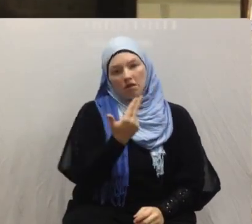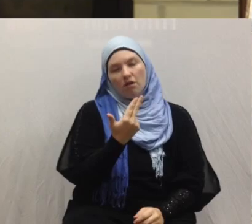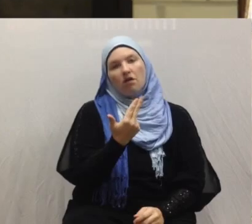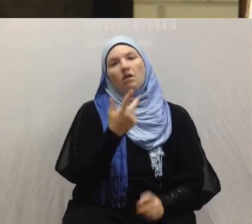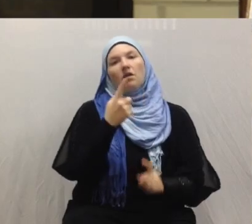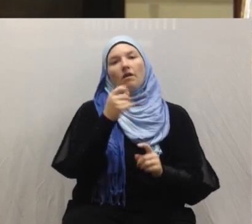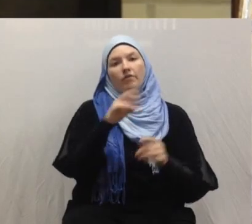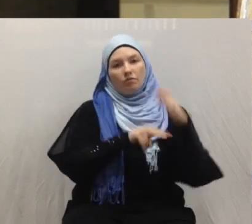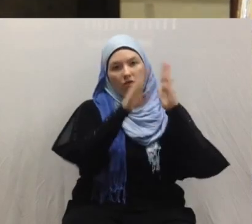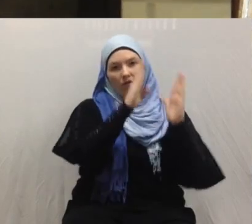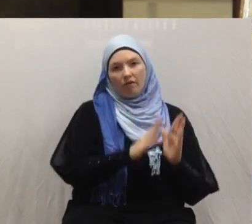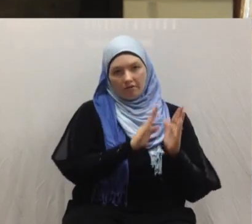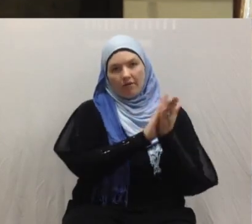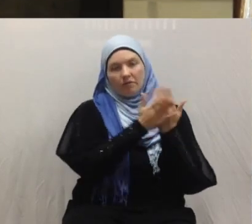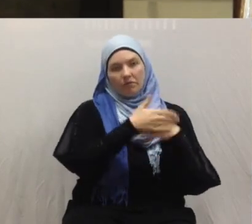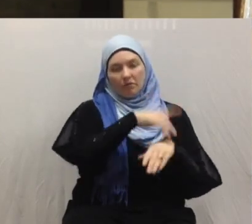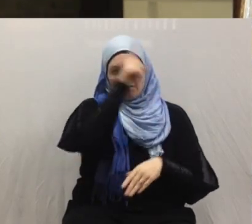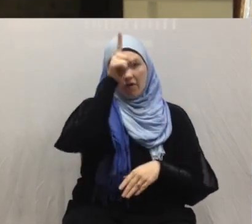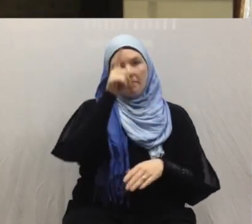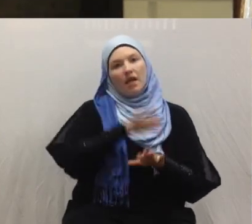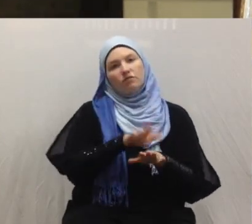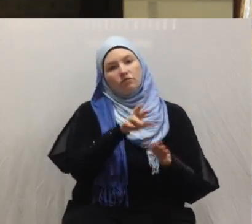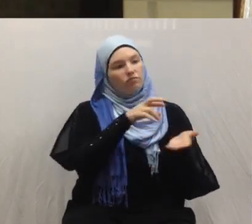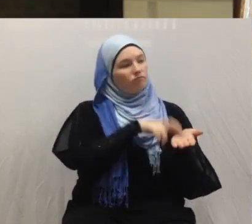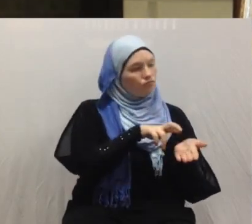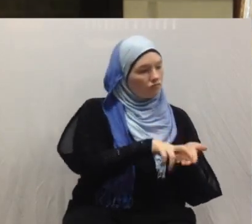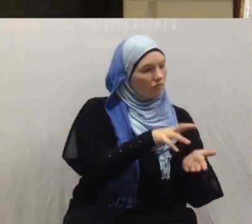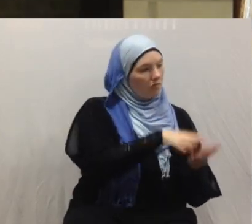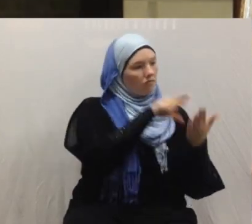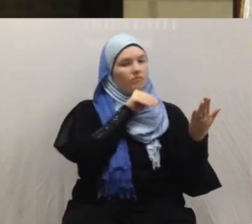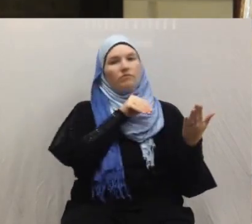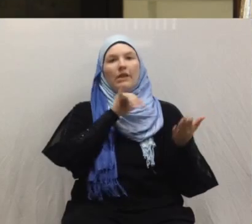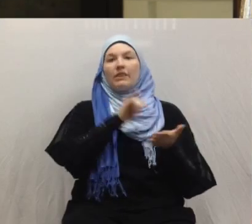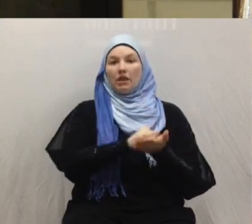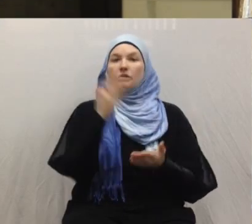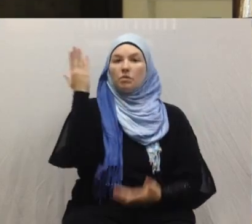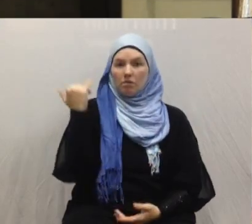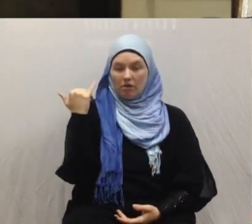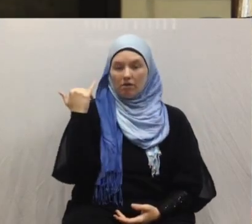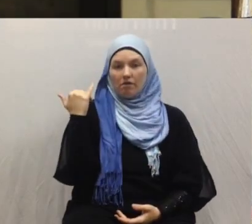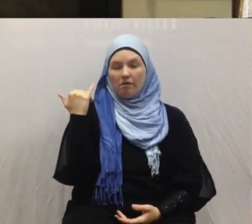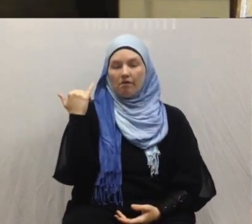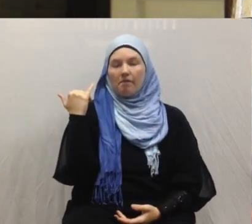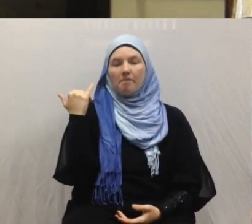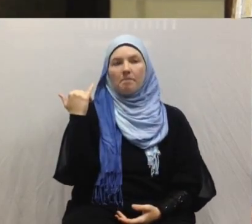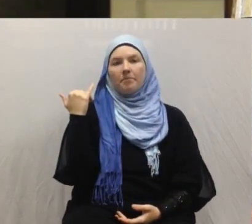wasallam as its reference. And this is why